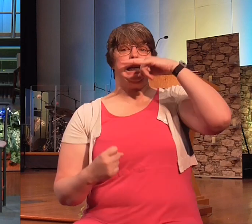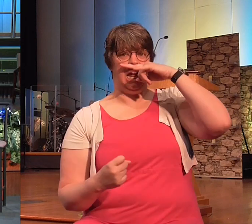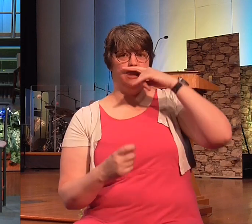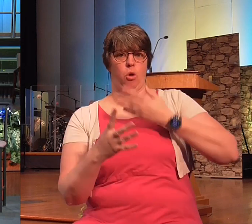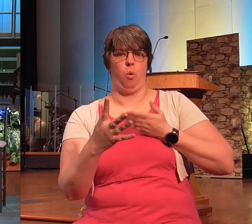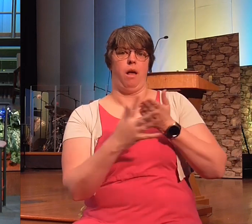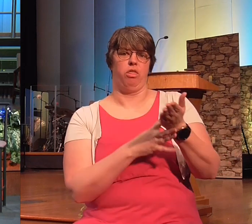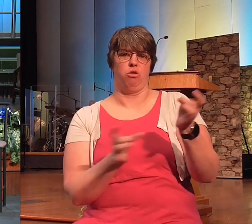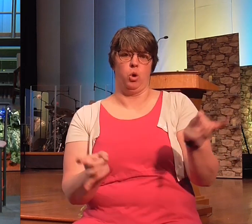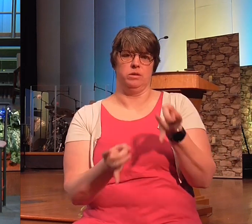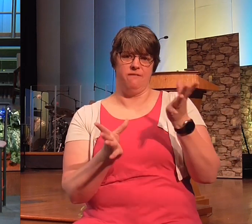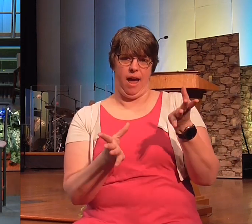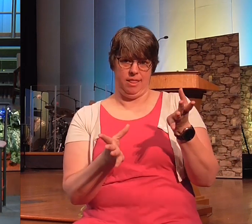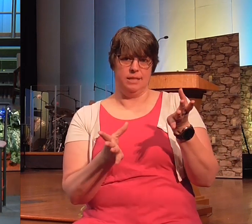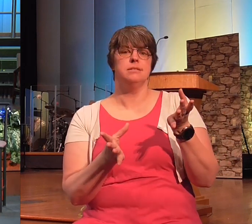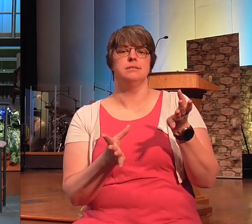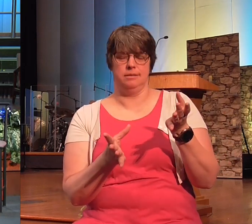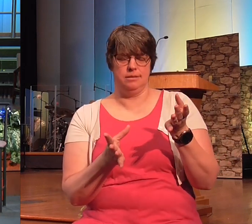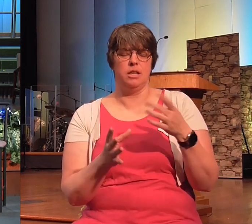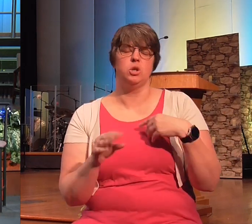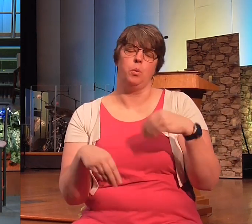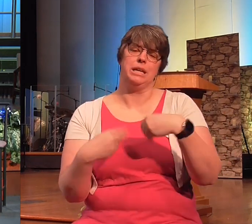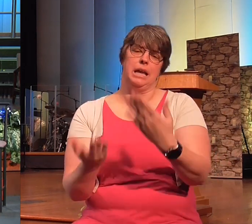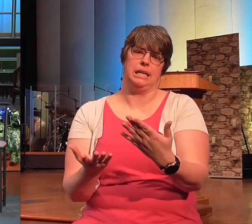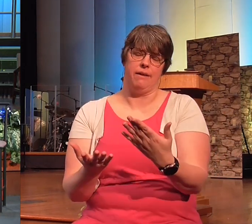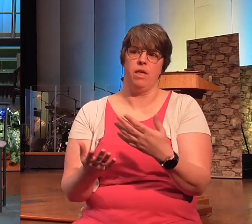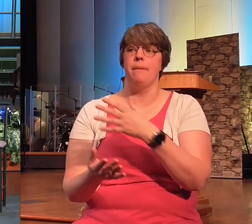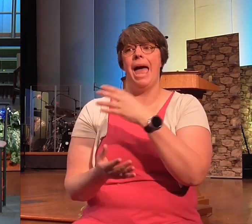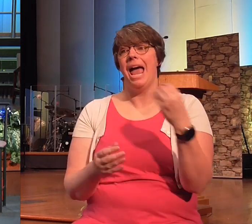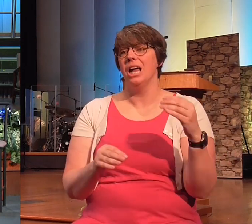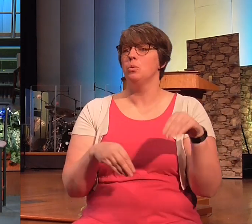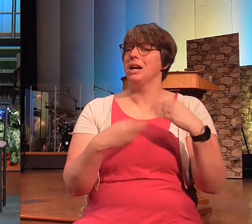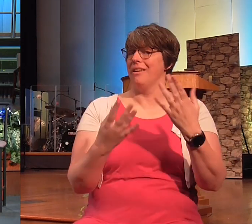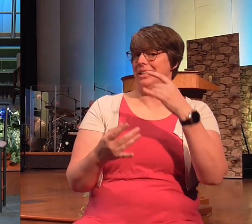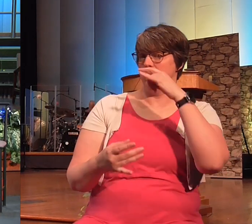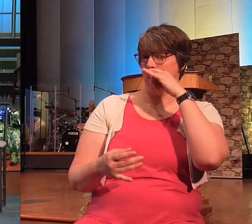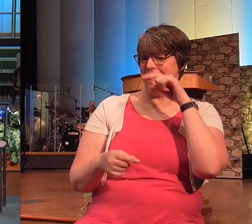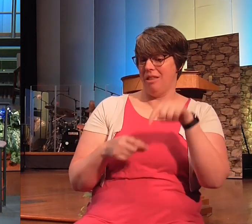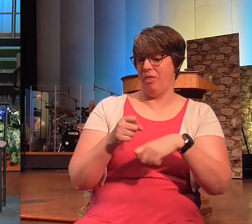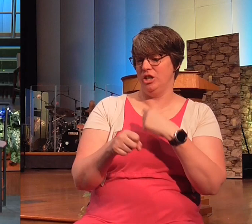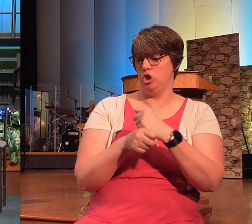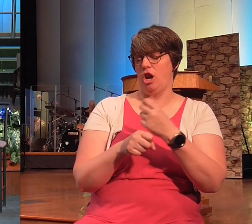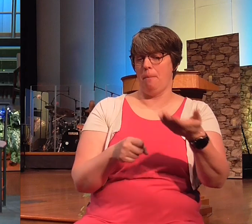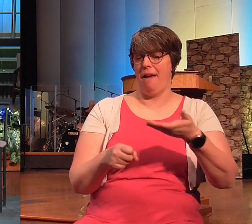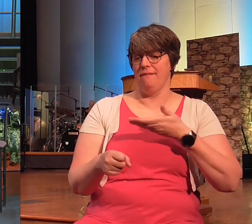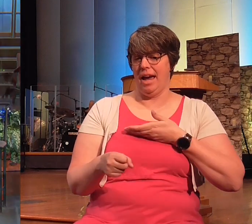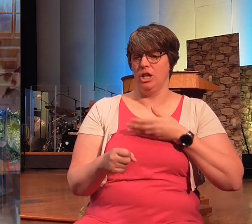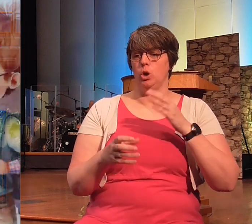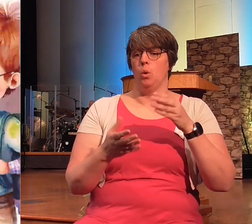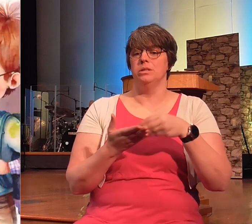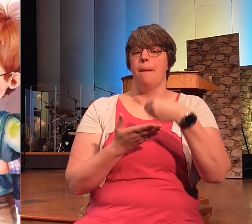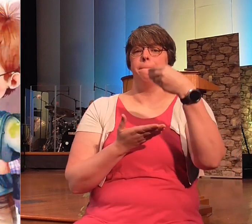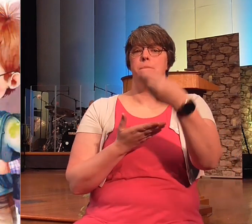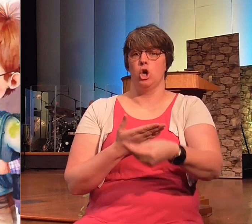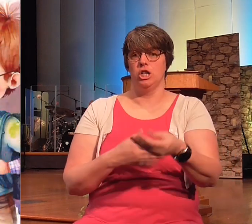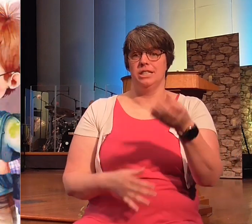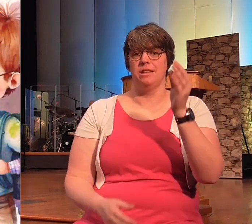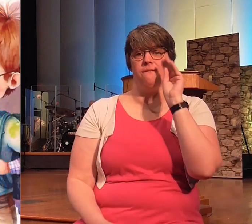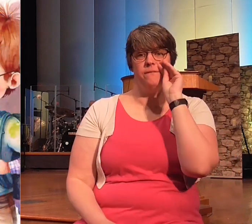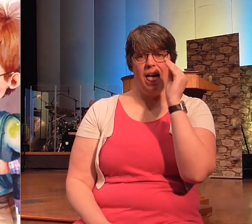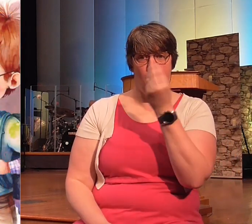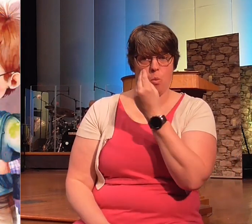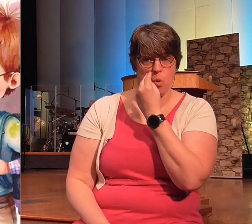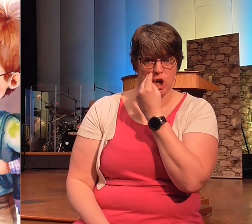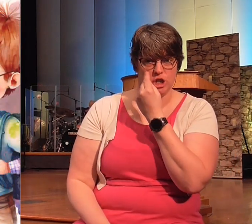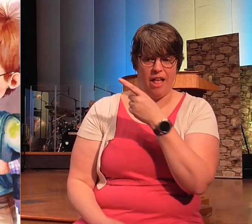and so it's one way we can give to them. And we're also giving to kids this year by inviting you to purchase a flower out at the event